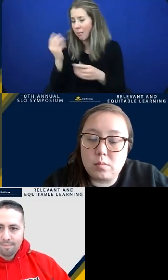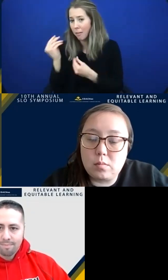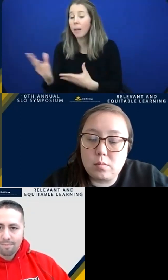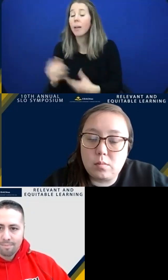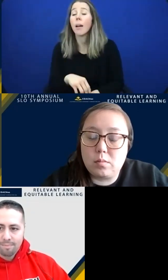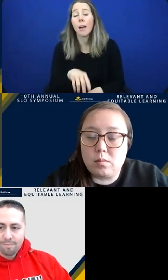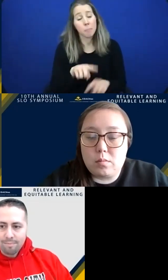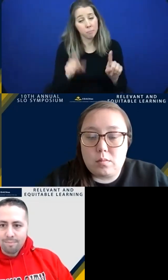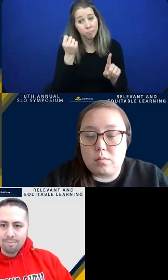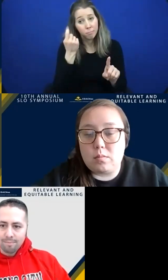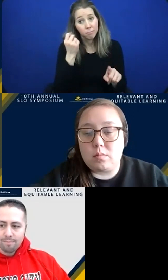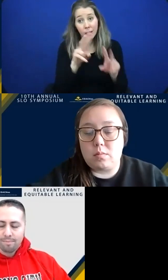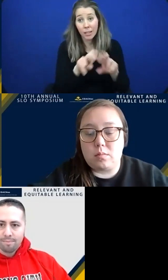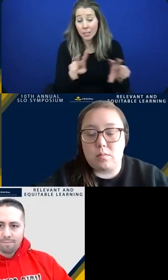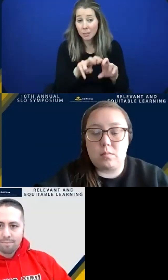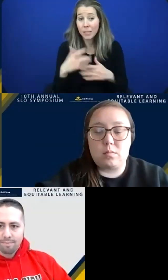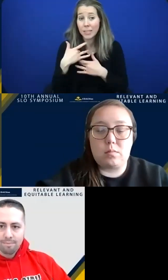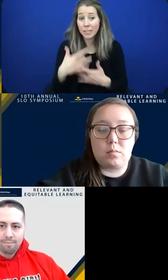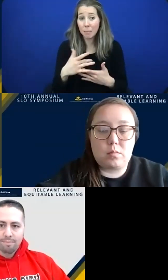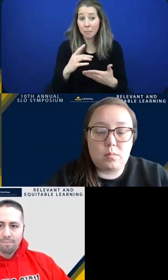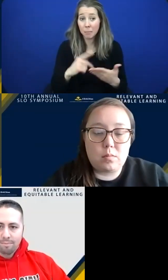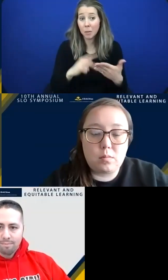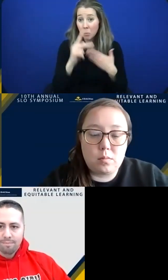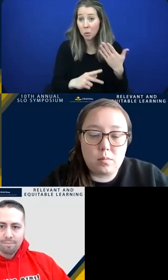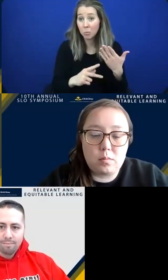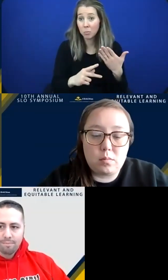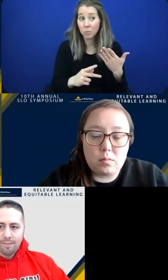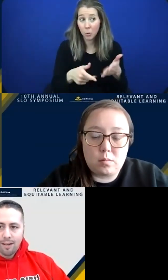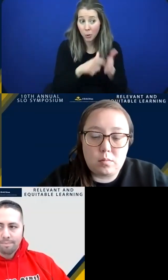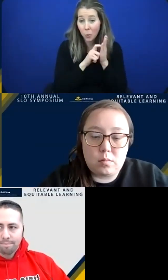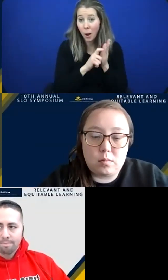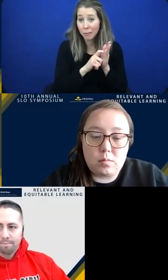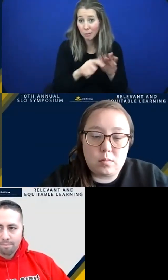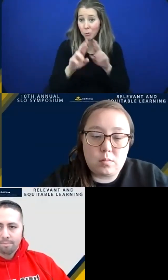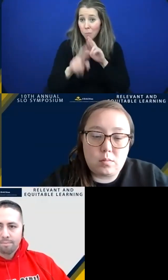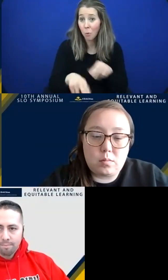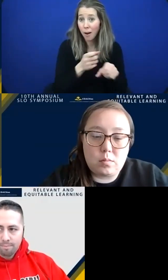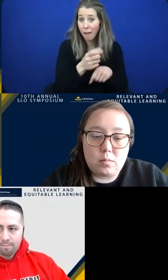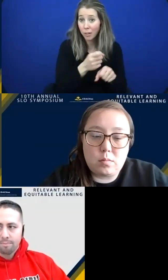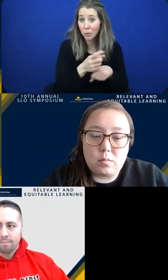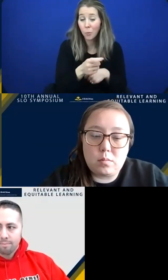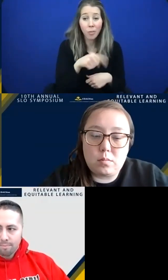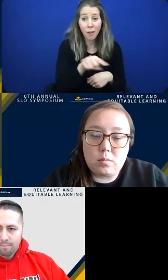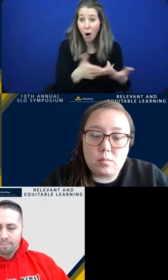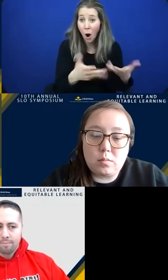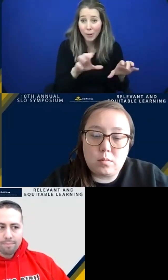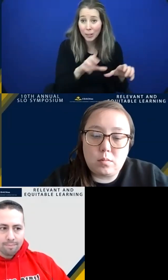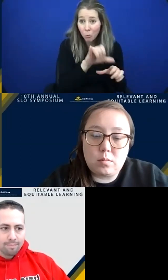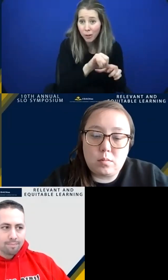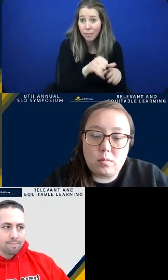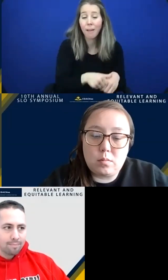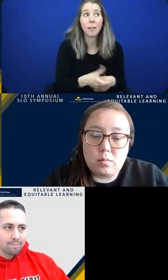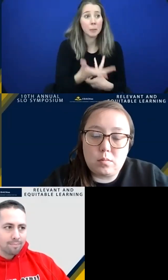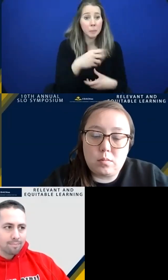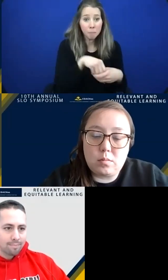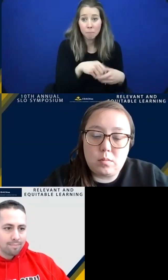that typically programs are annually asked to report on, right? So it's something that they are doing anyway. It's something they're engaging with